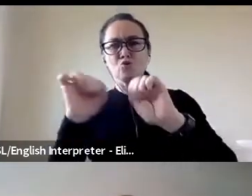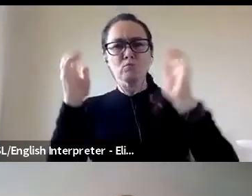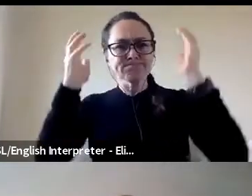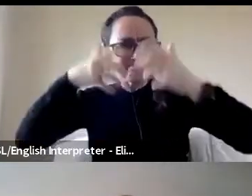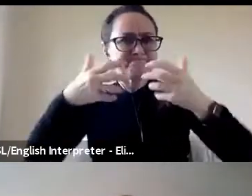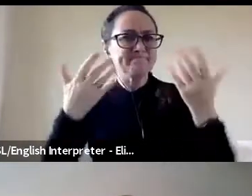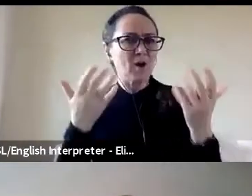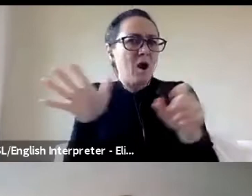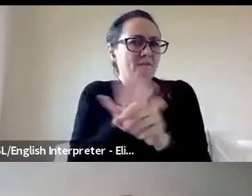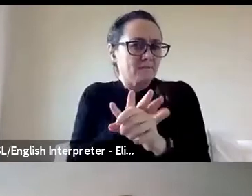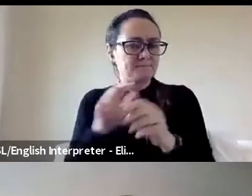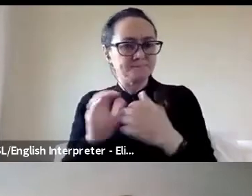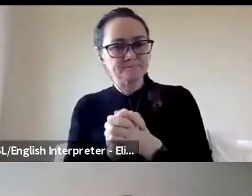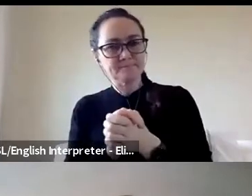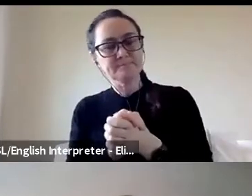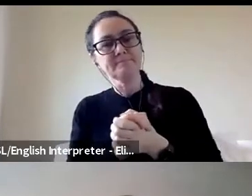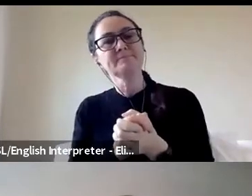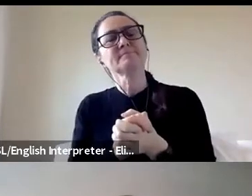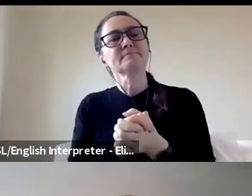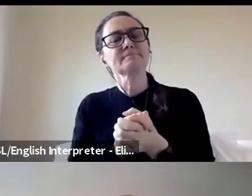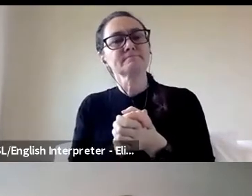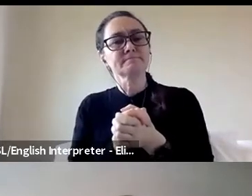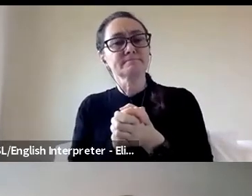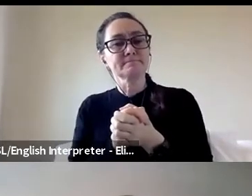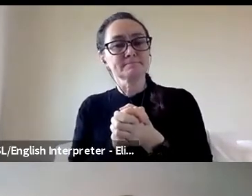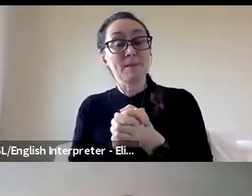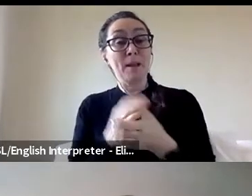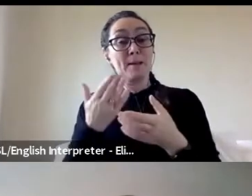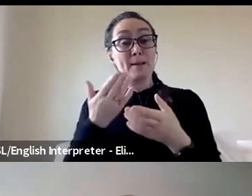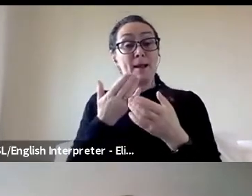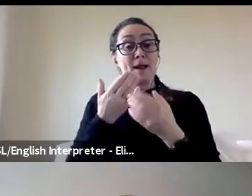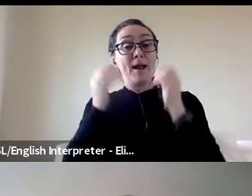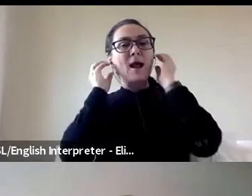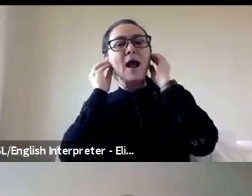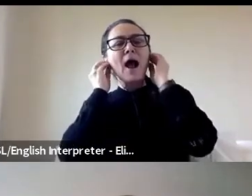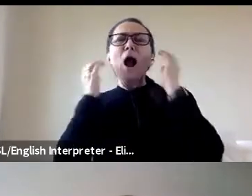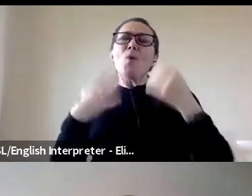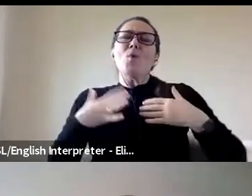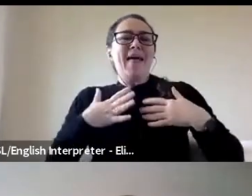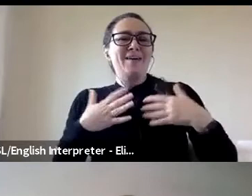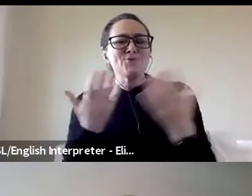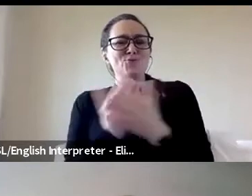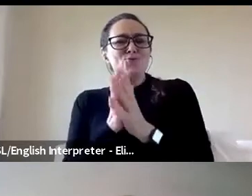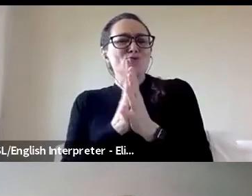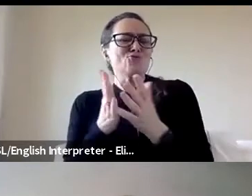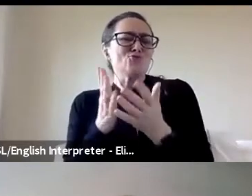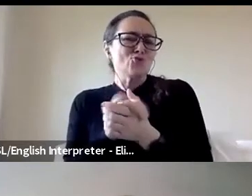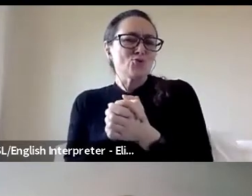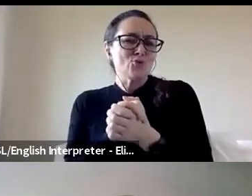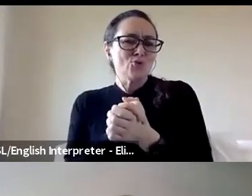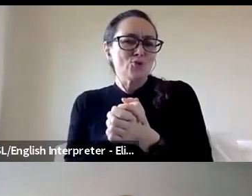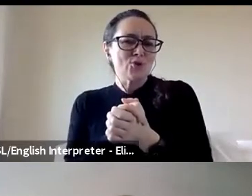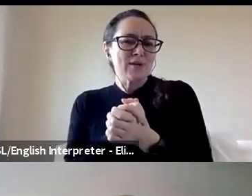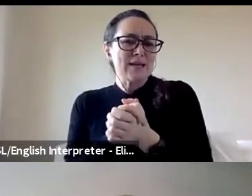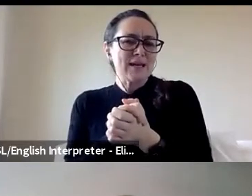coming through. So we've met our panel. I wondered if I could just start us off to get used to